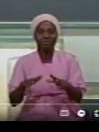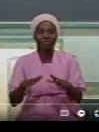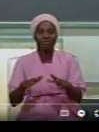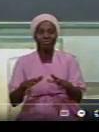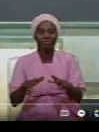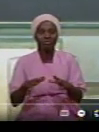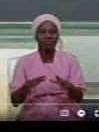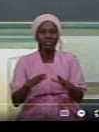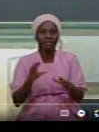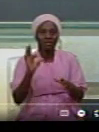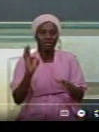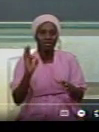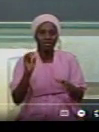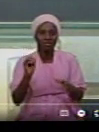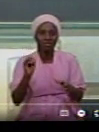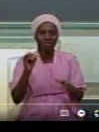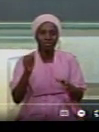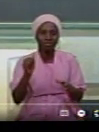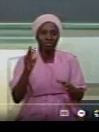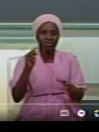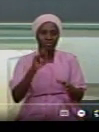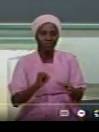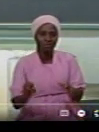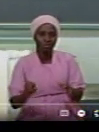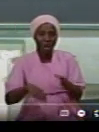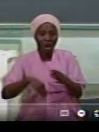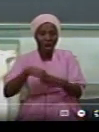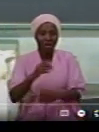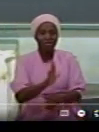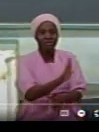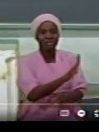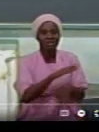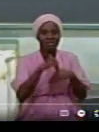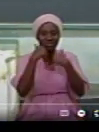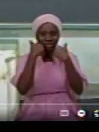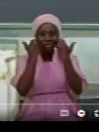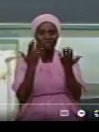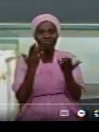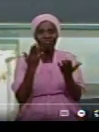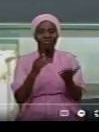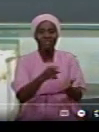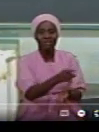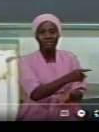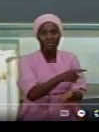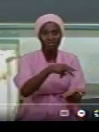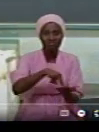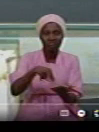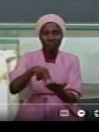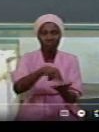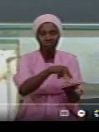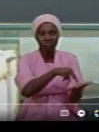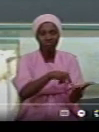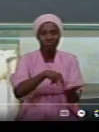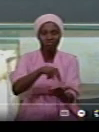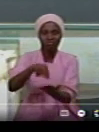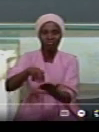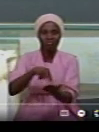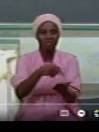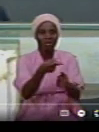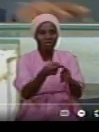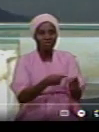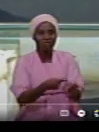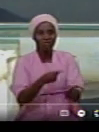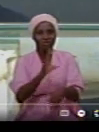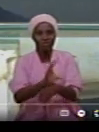from church to church. They wander from denomination to denomination. When